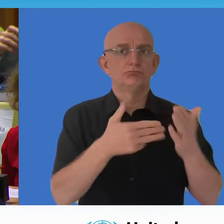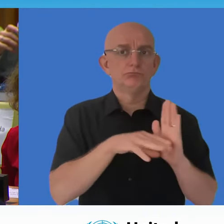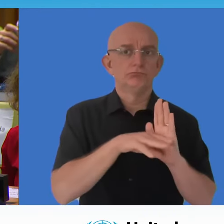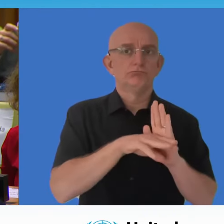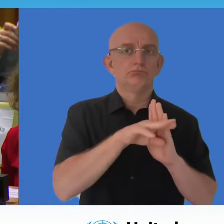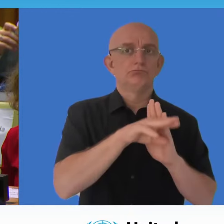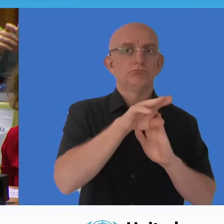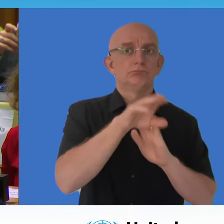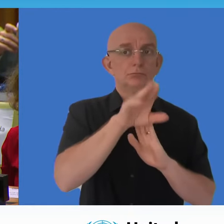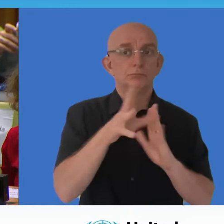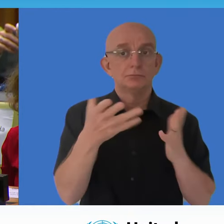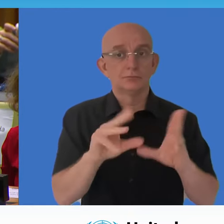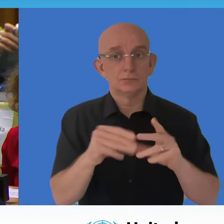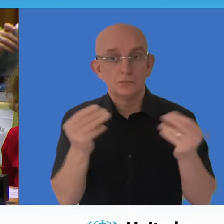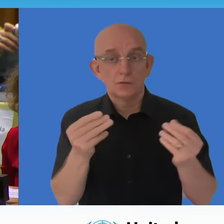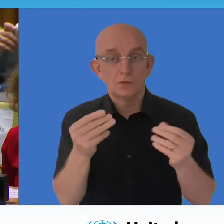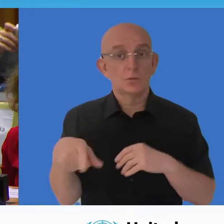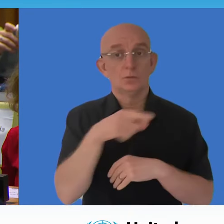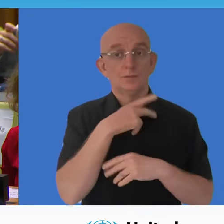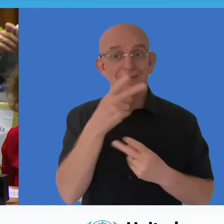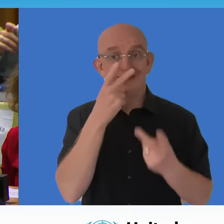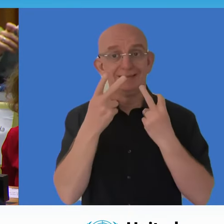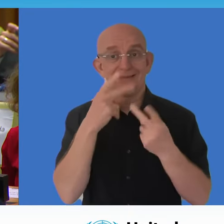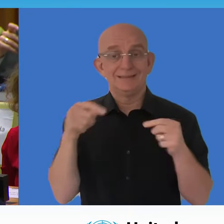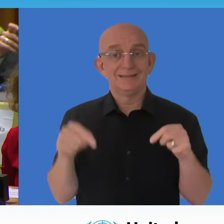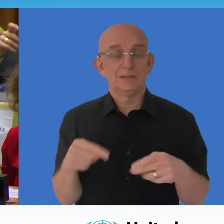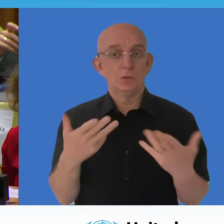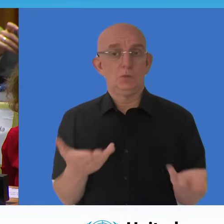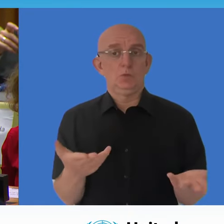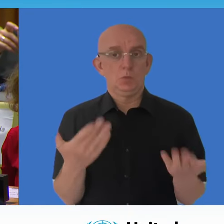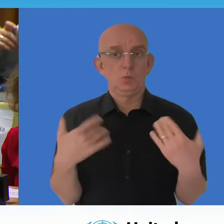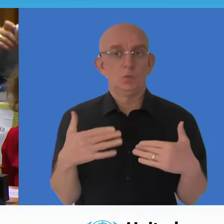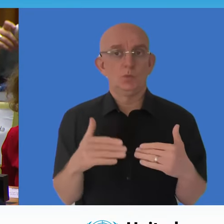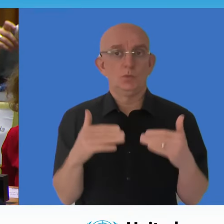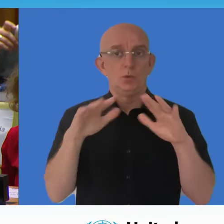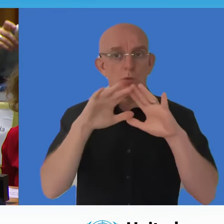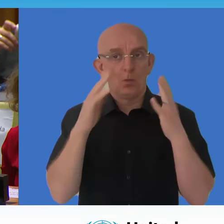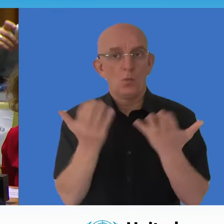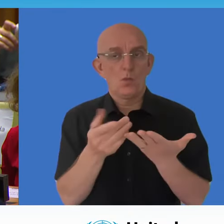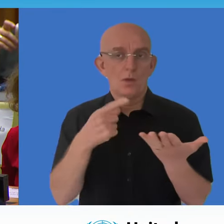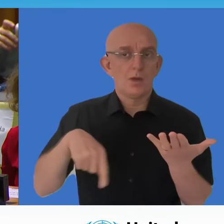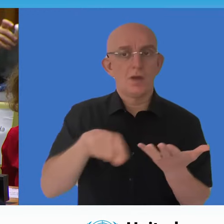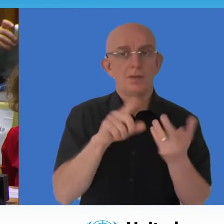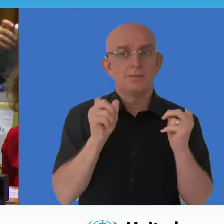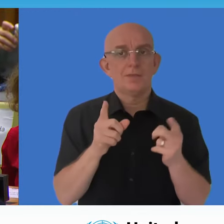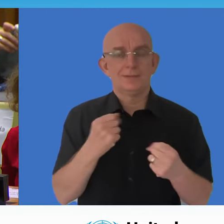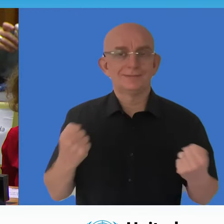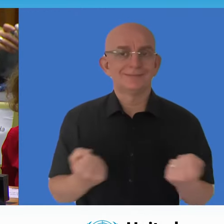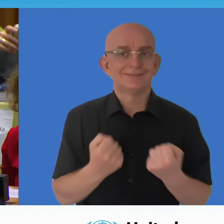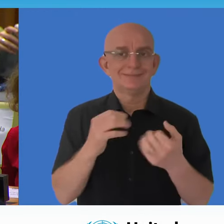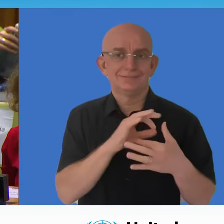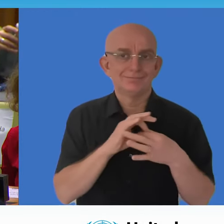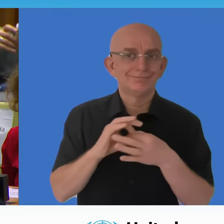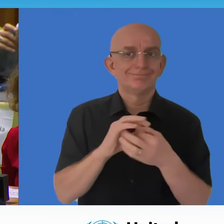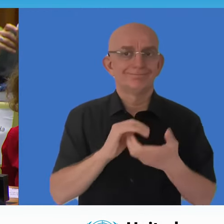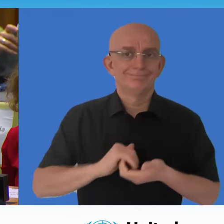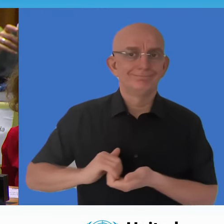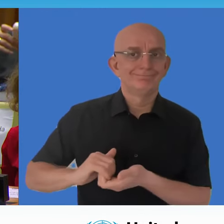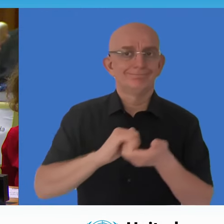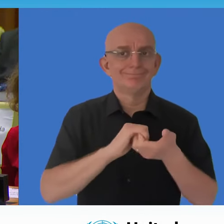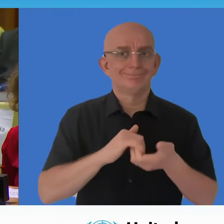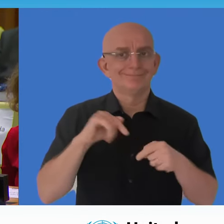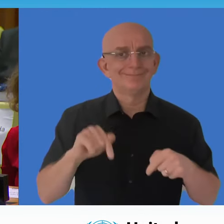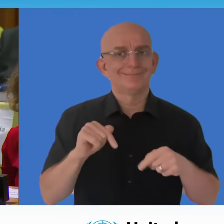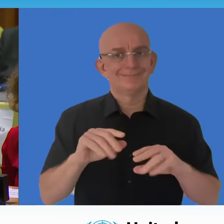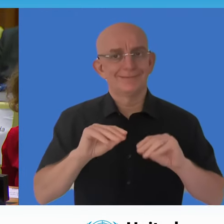is enhanced global action through global solidarity in areas of job creation, education, research, and innovation, and